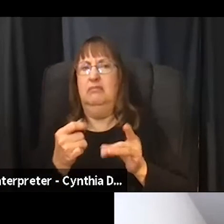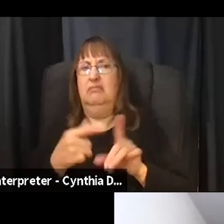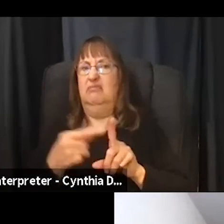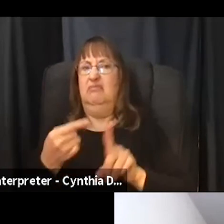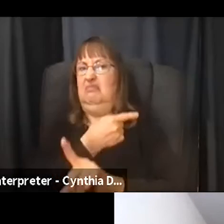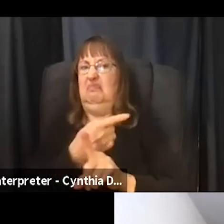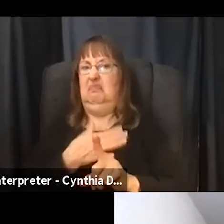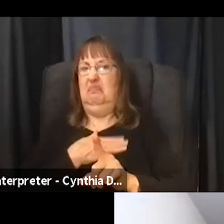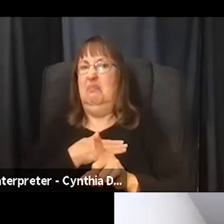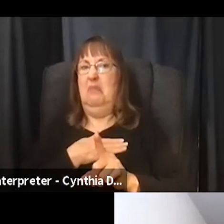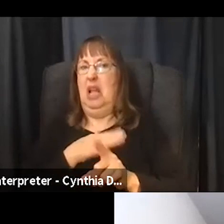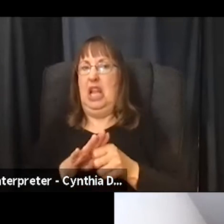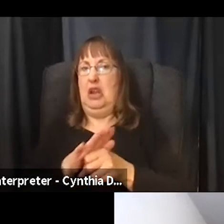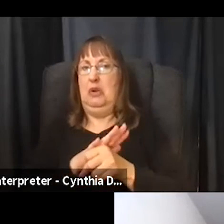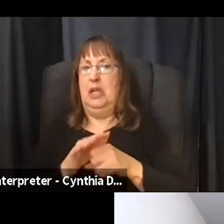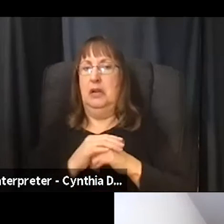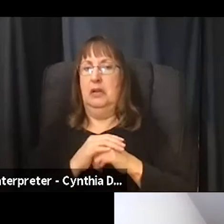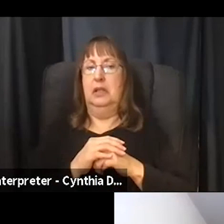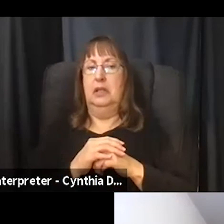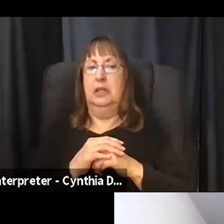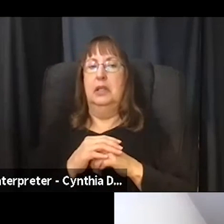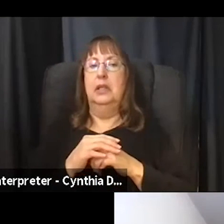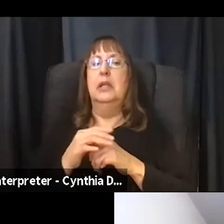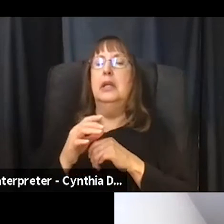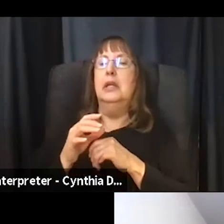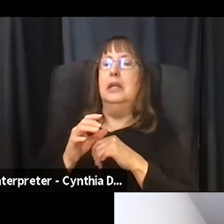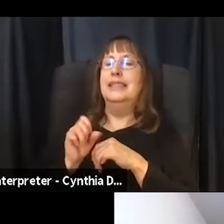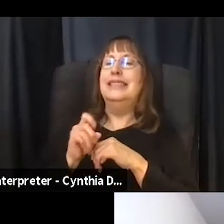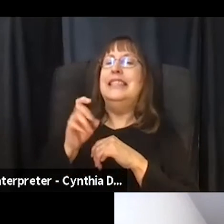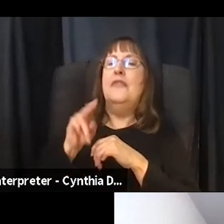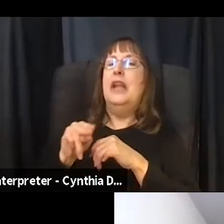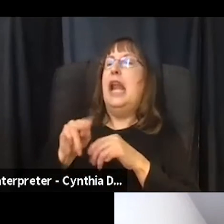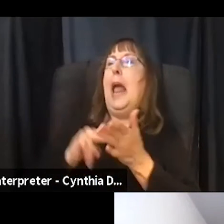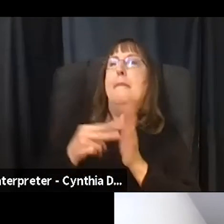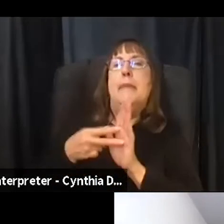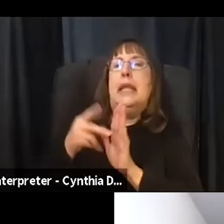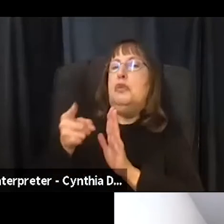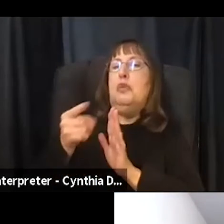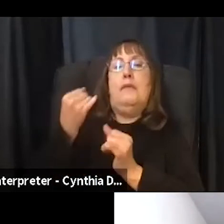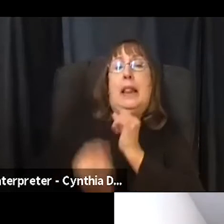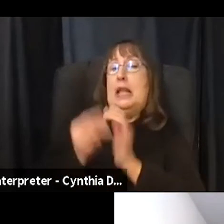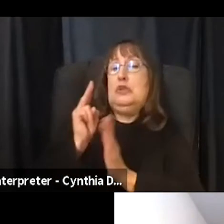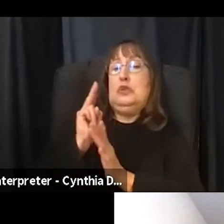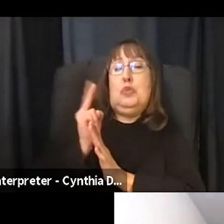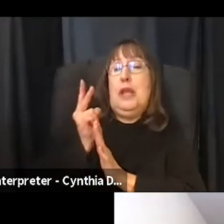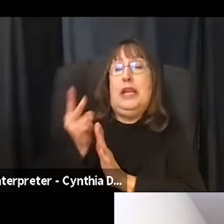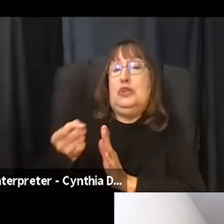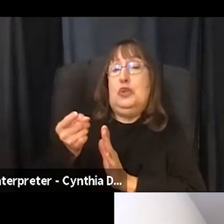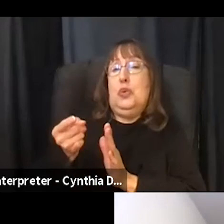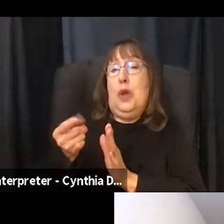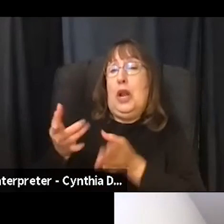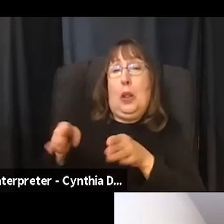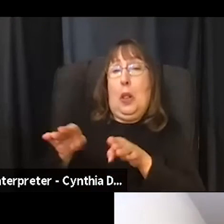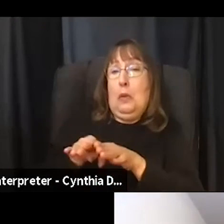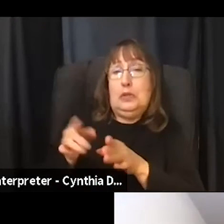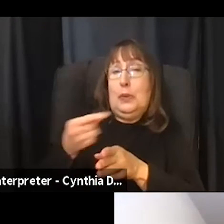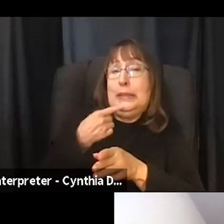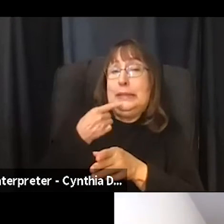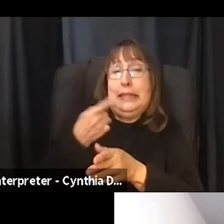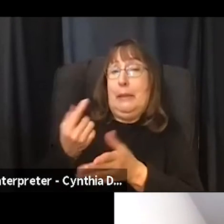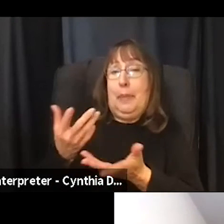Do you have any comments overall, however? I'll give you the last 2 minutes to close. Oh, the last 2 minutes to close.